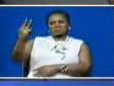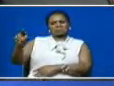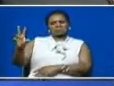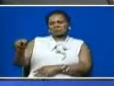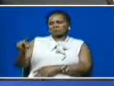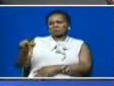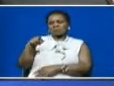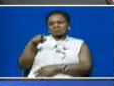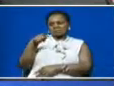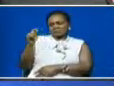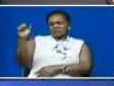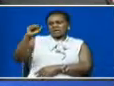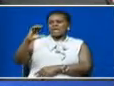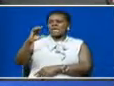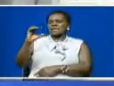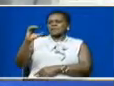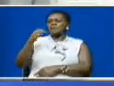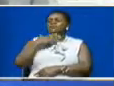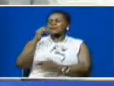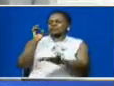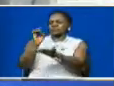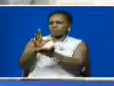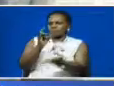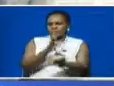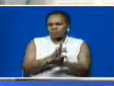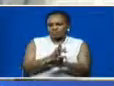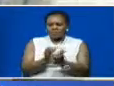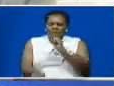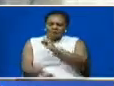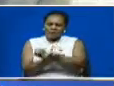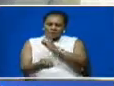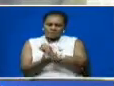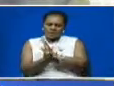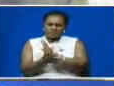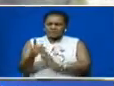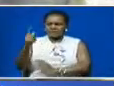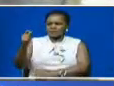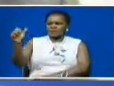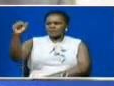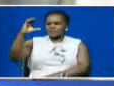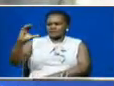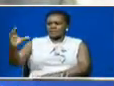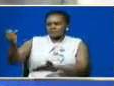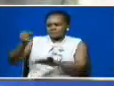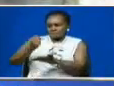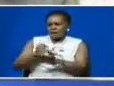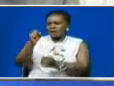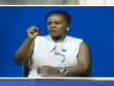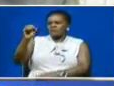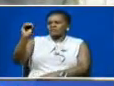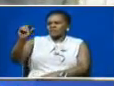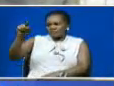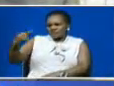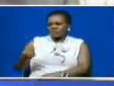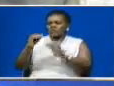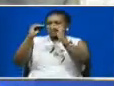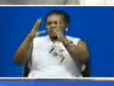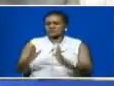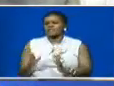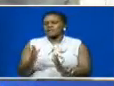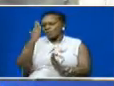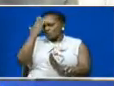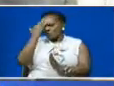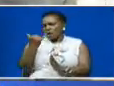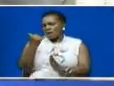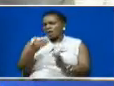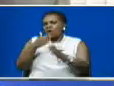the employer wanted to sack them. And therefore, we have advised the Teacher Service Commission to employ 50,000 teachers, given that the